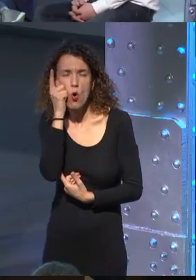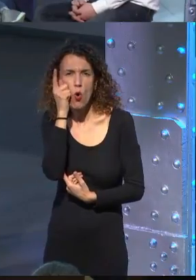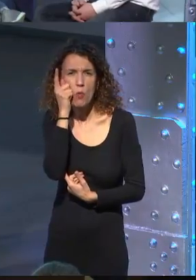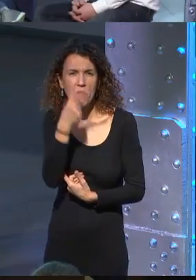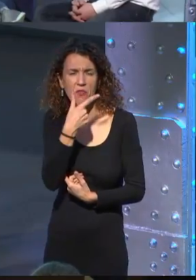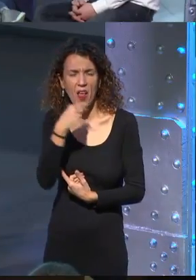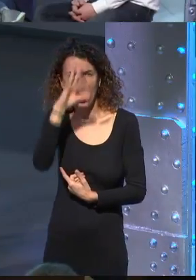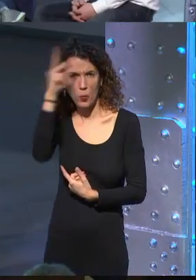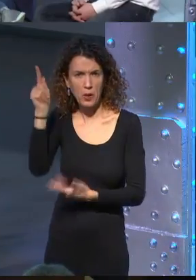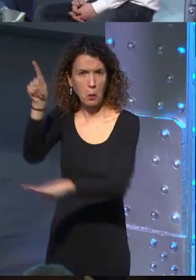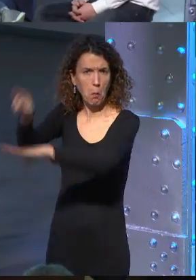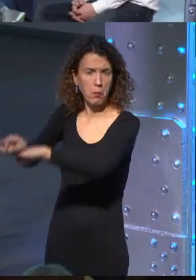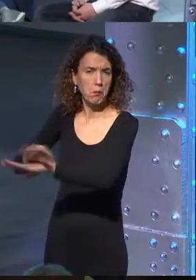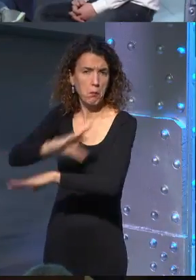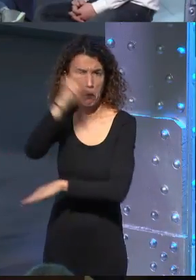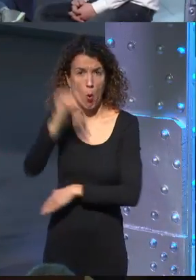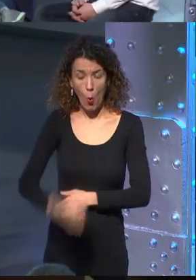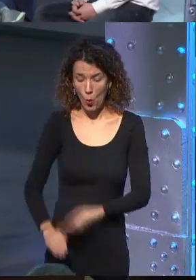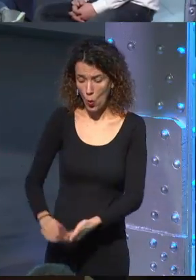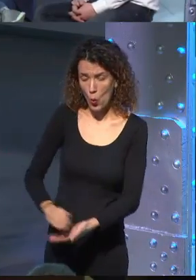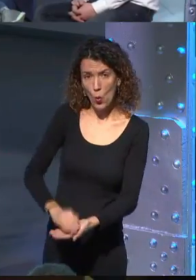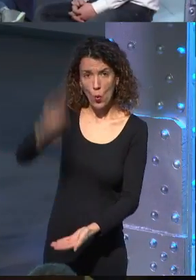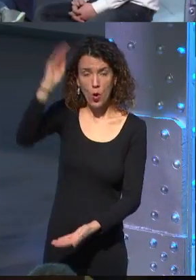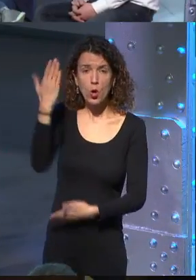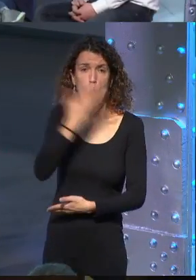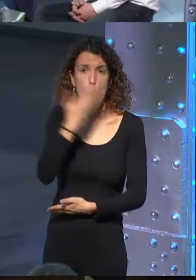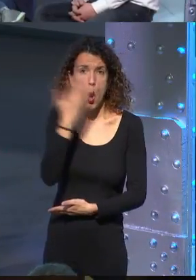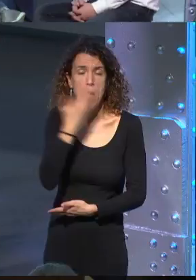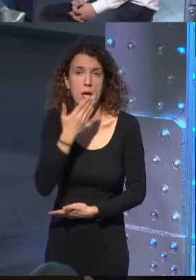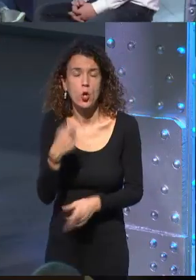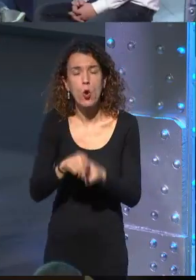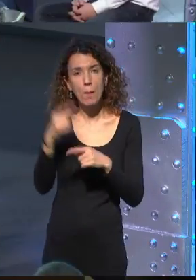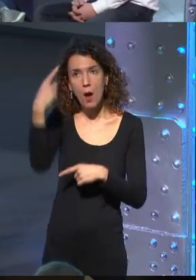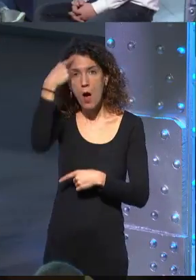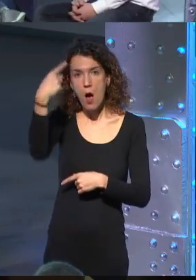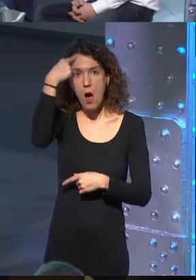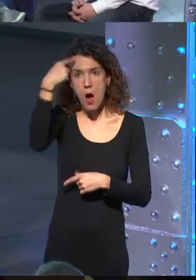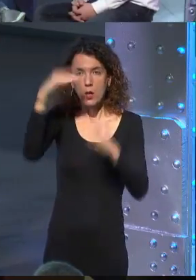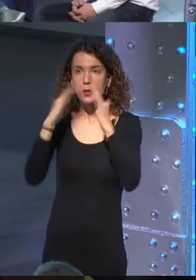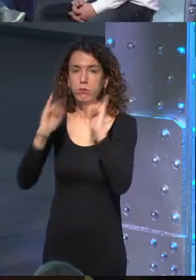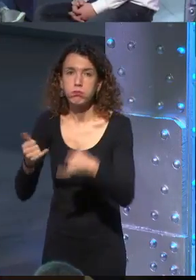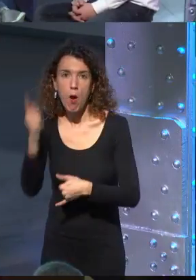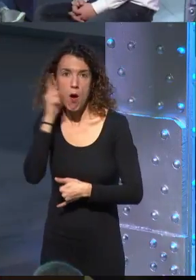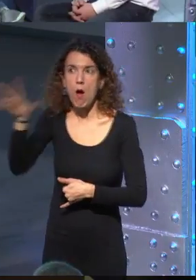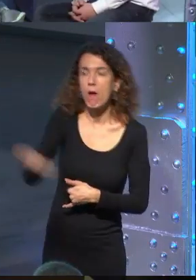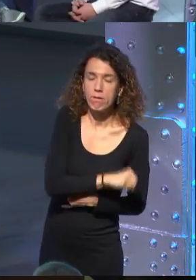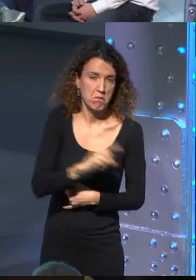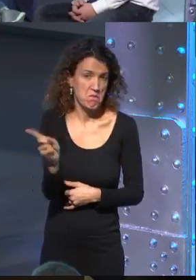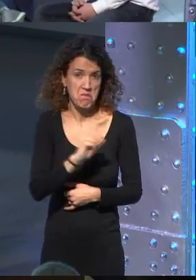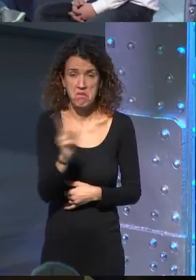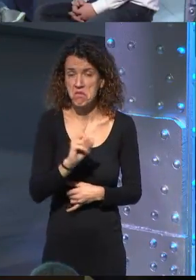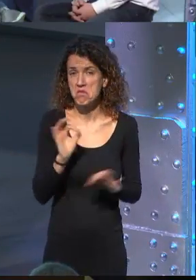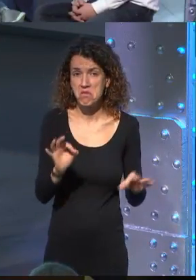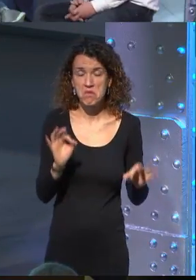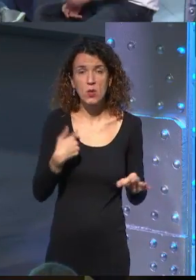need to have my mobile phone with me, I forget about it. Because since I was